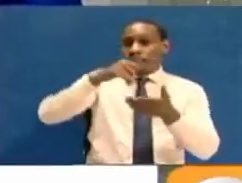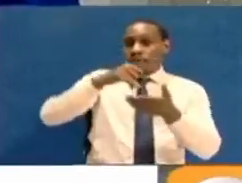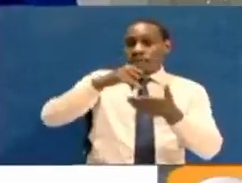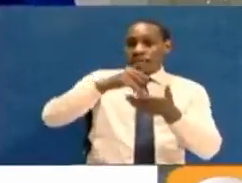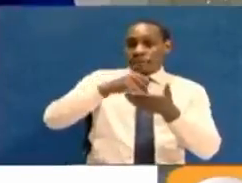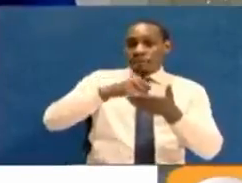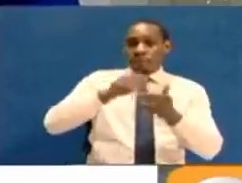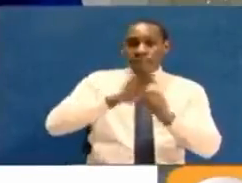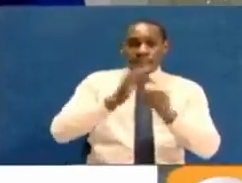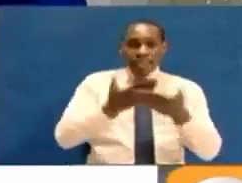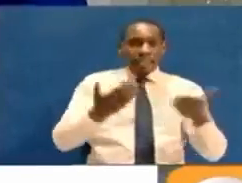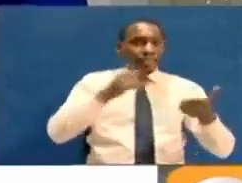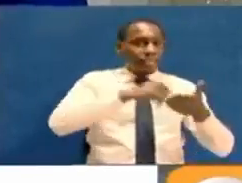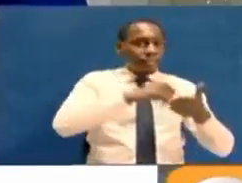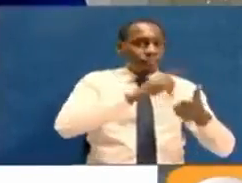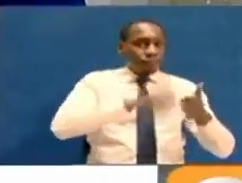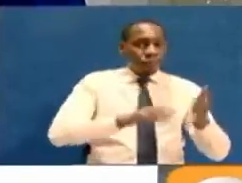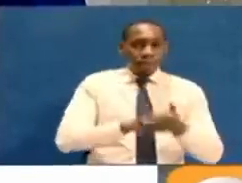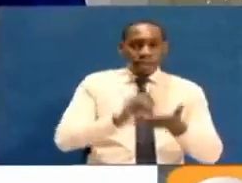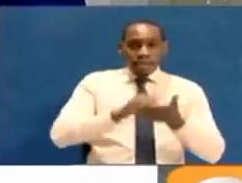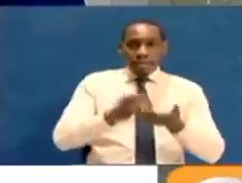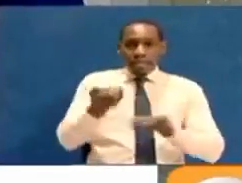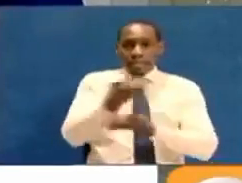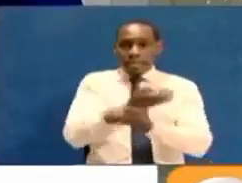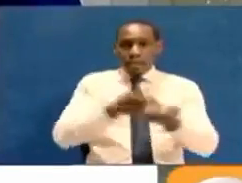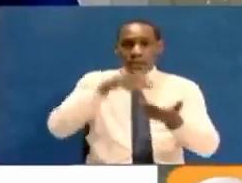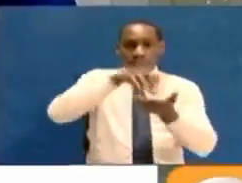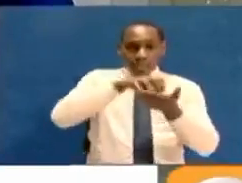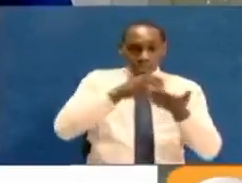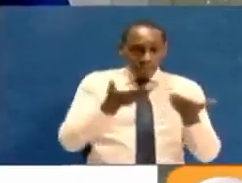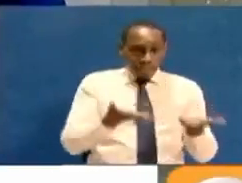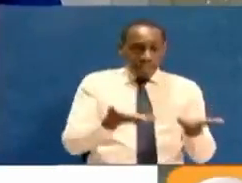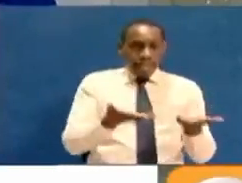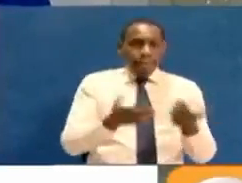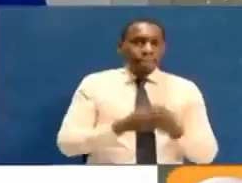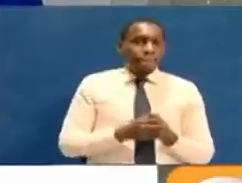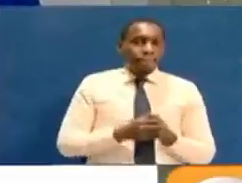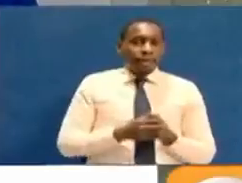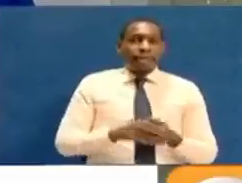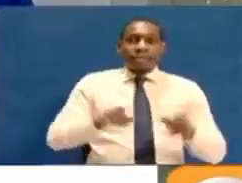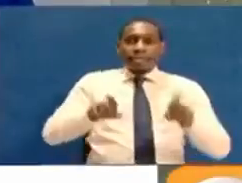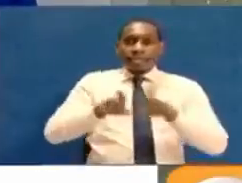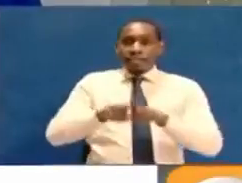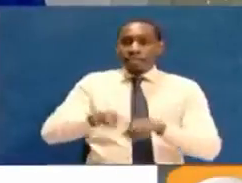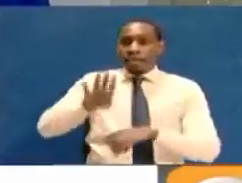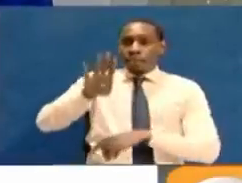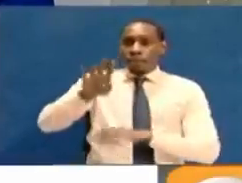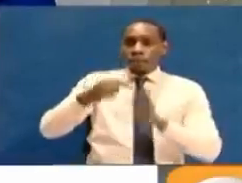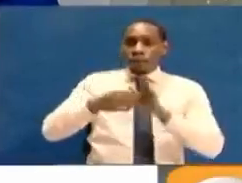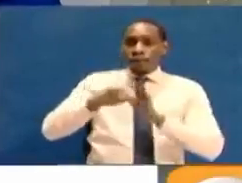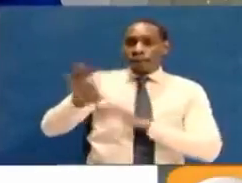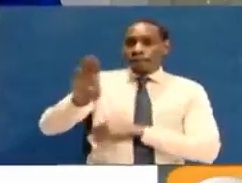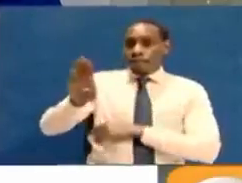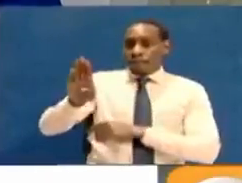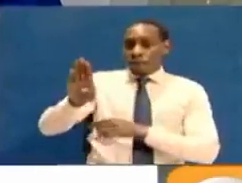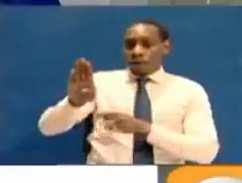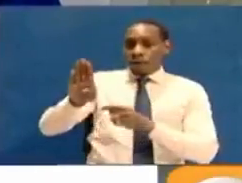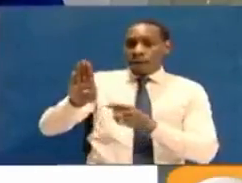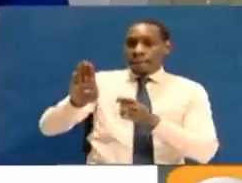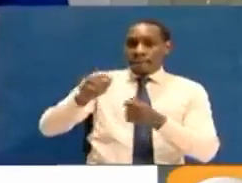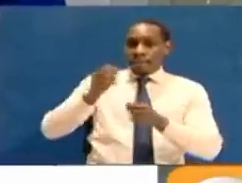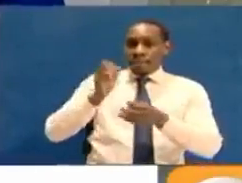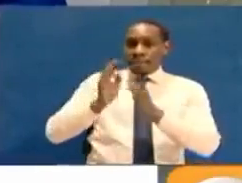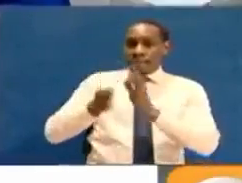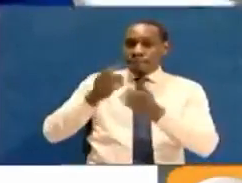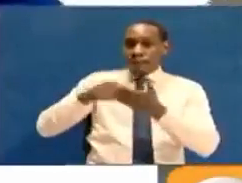lot of factors, including prevailing economic circumstances in the country. Would that 4.5 billion shillings, if it would be passed by the